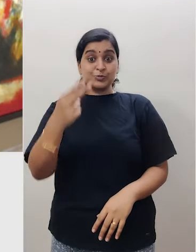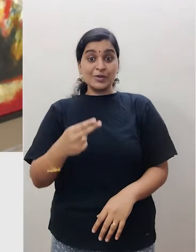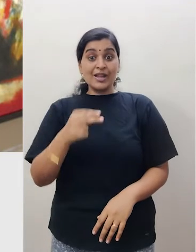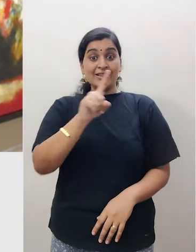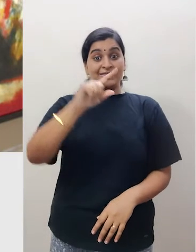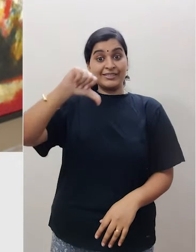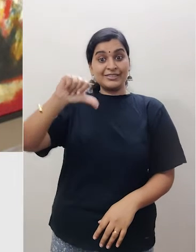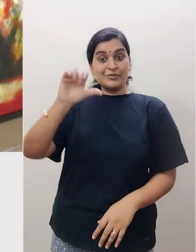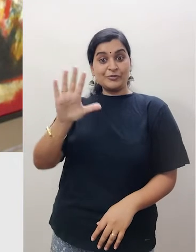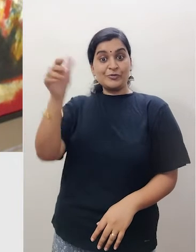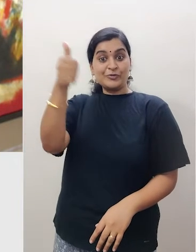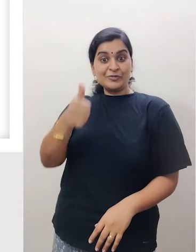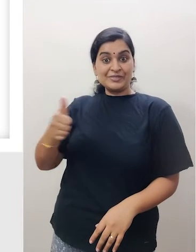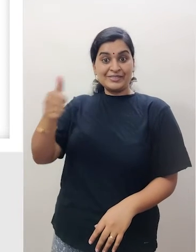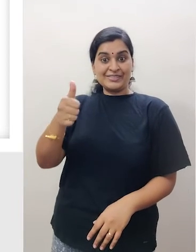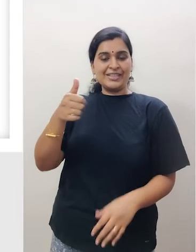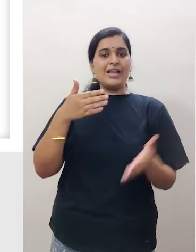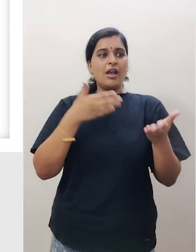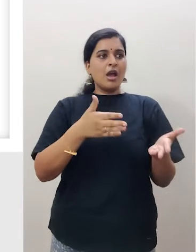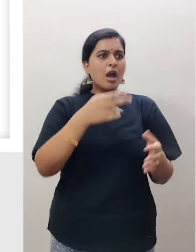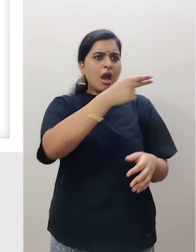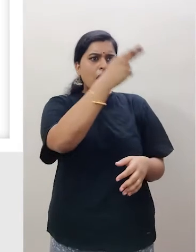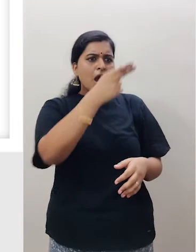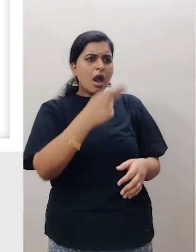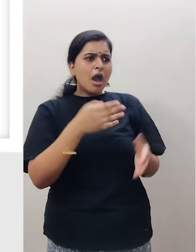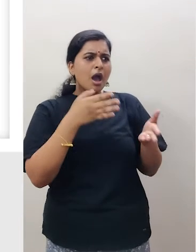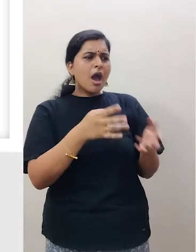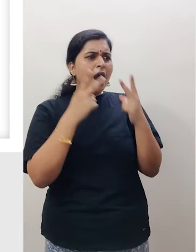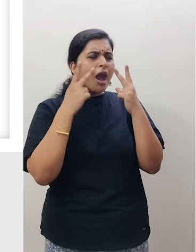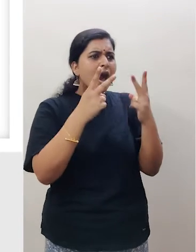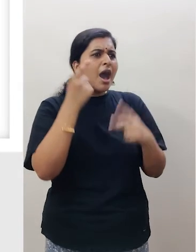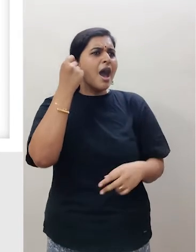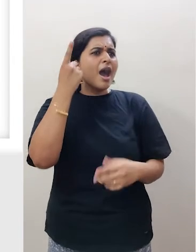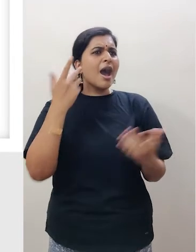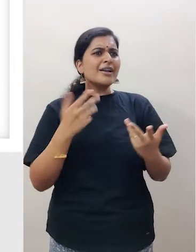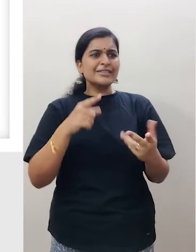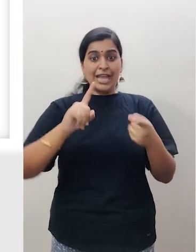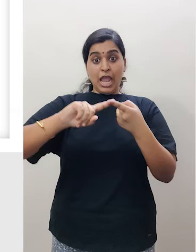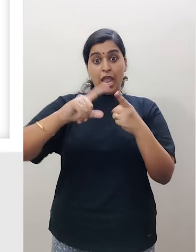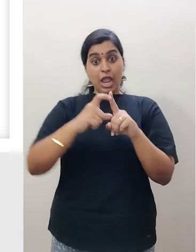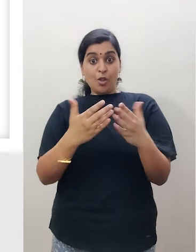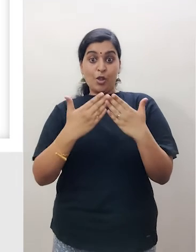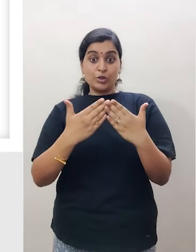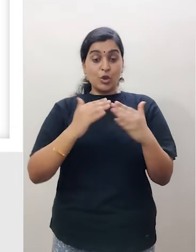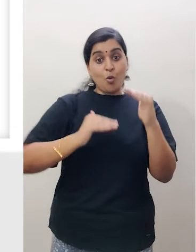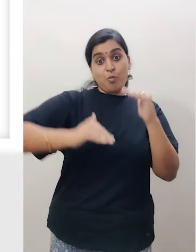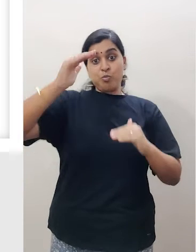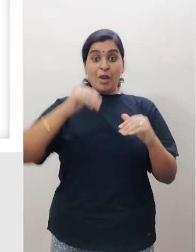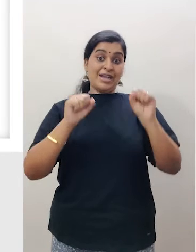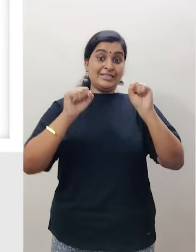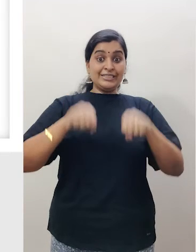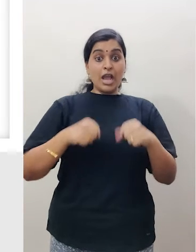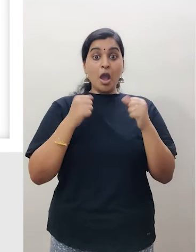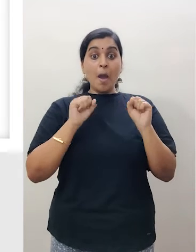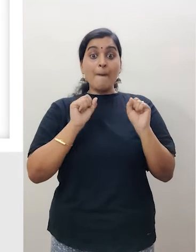four men, a number of them dressed in suits, which tells us that they've attained a certain level of education. We can immediately tell